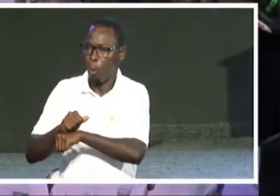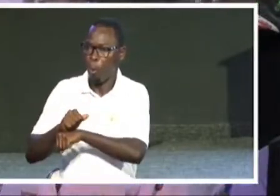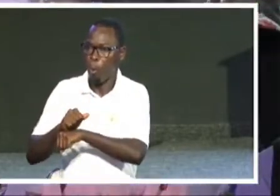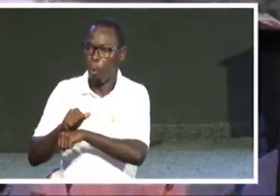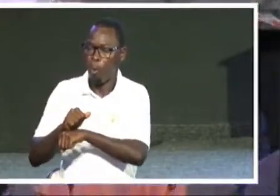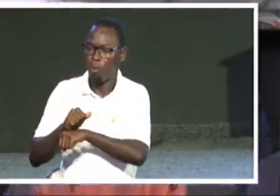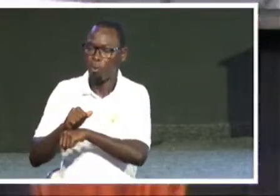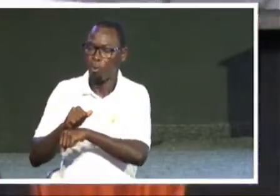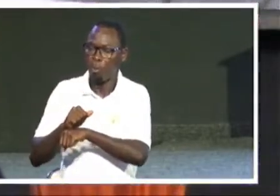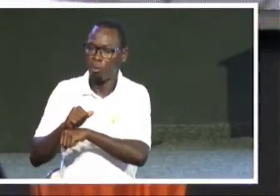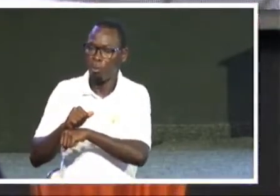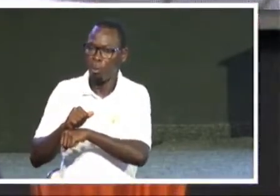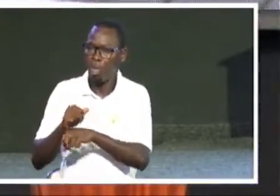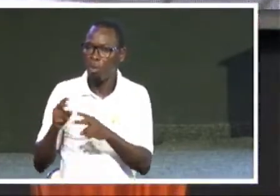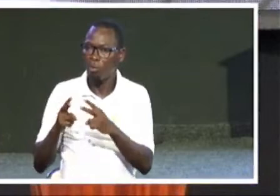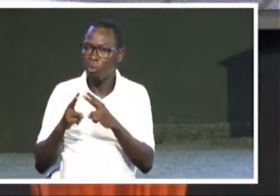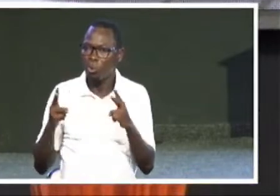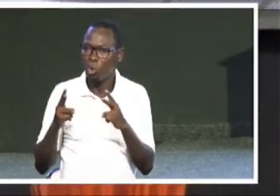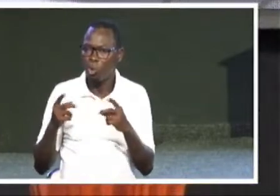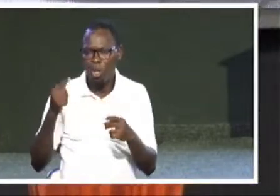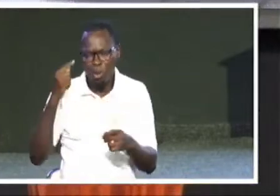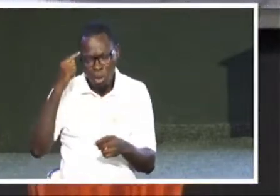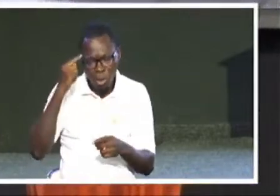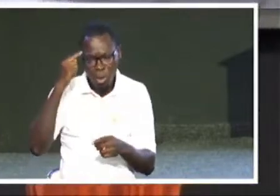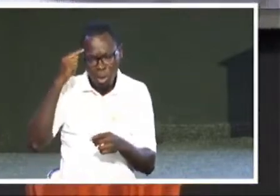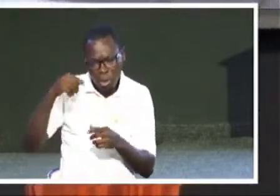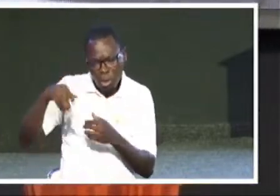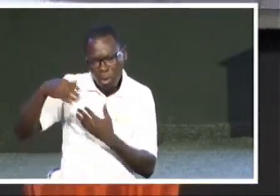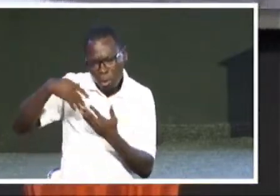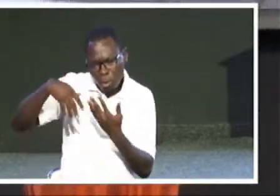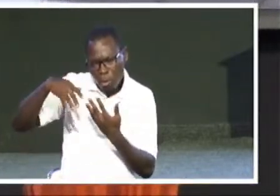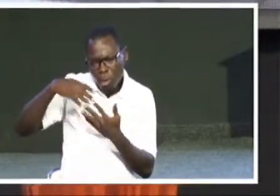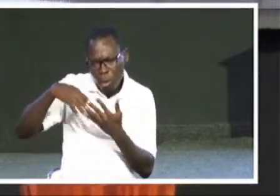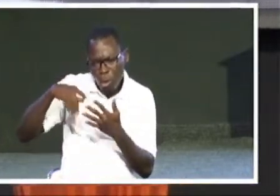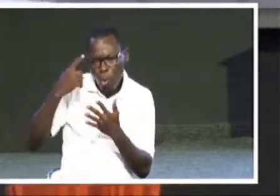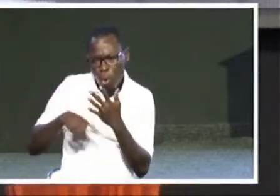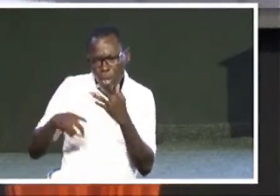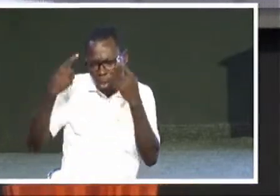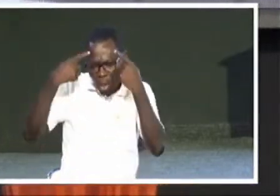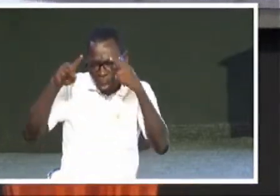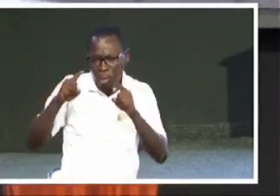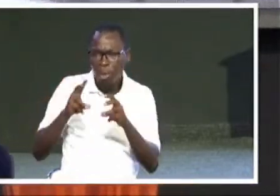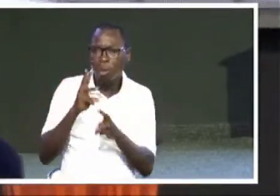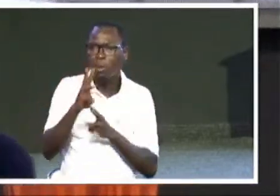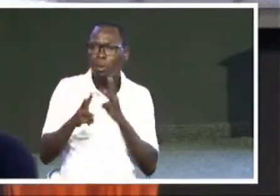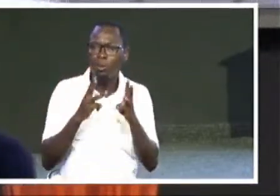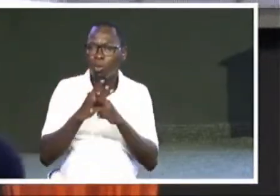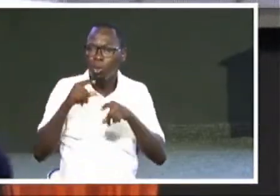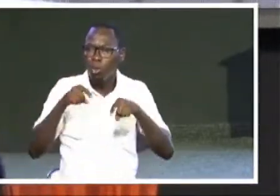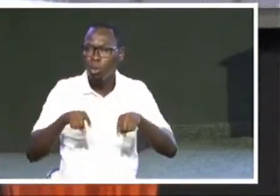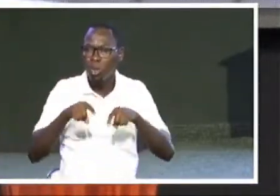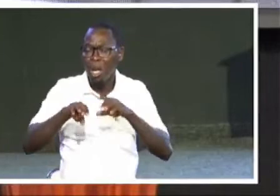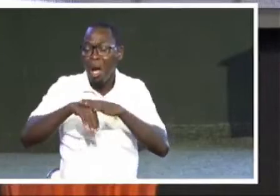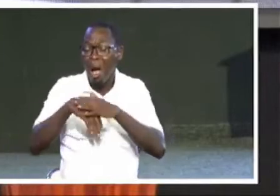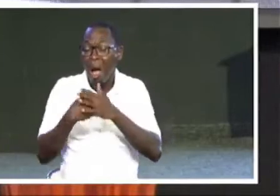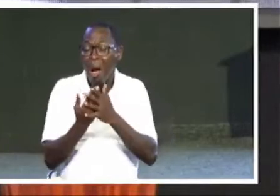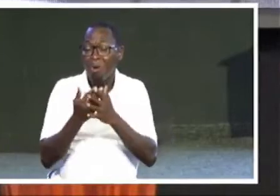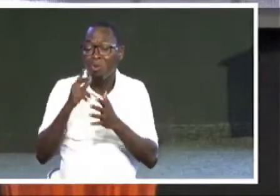that. So when you think around what's going on in the world today, how should you